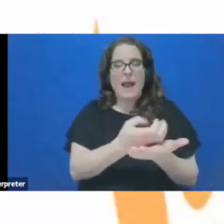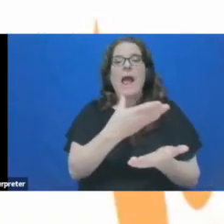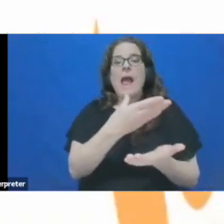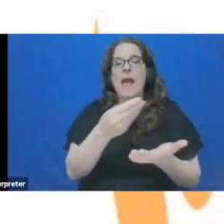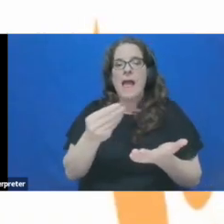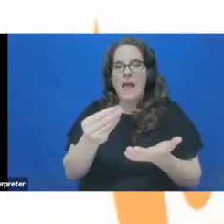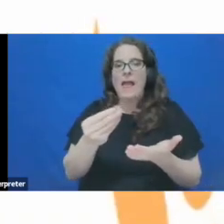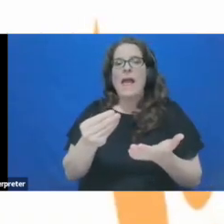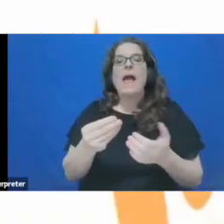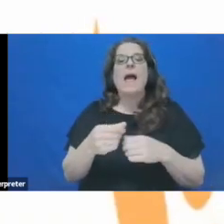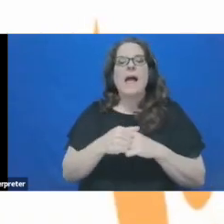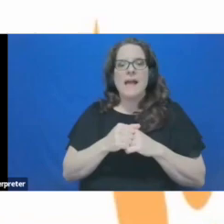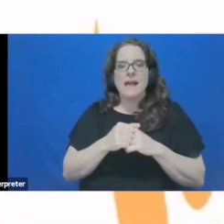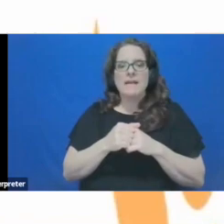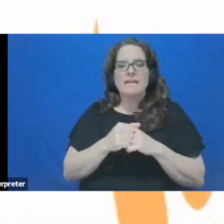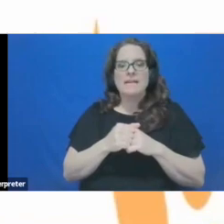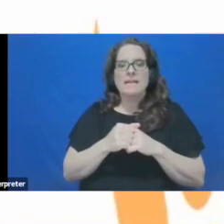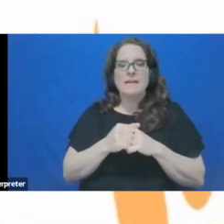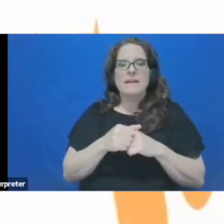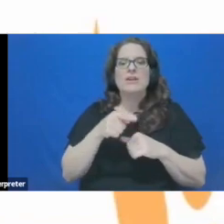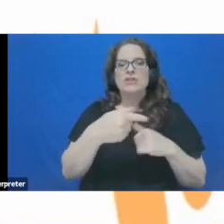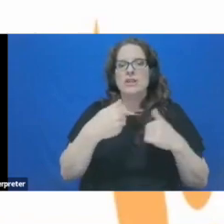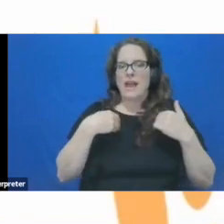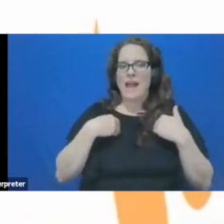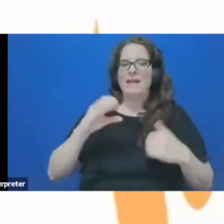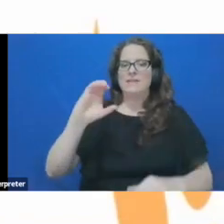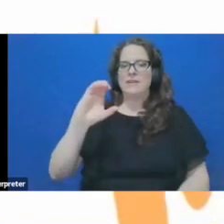Underwriter designation from the American College.